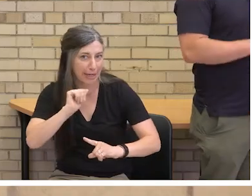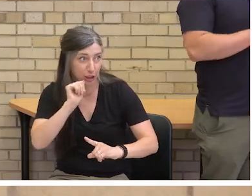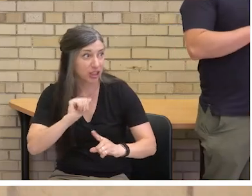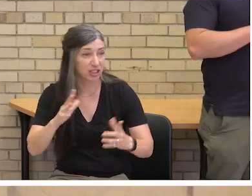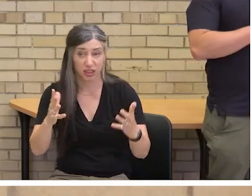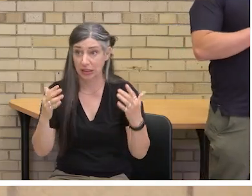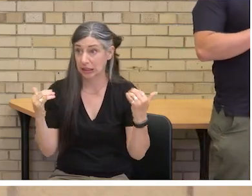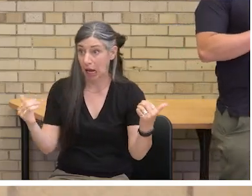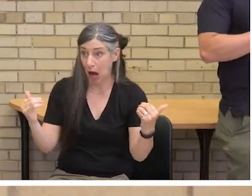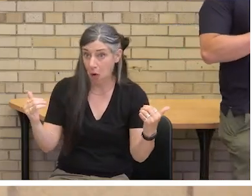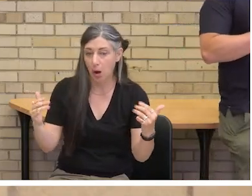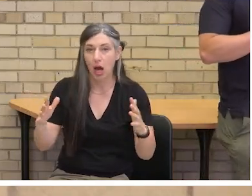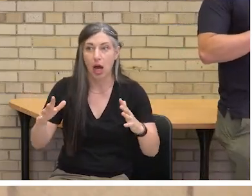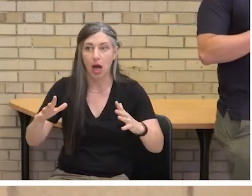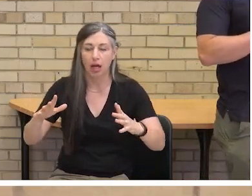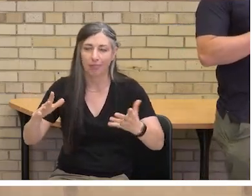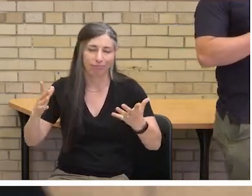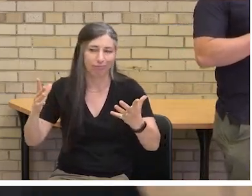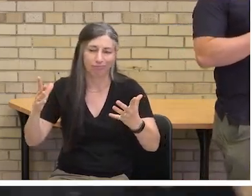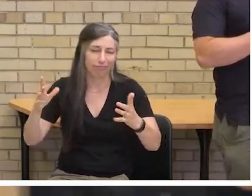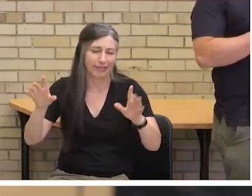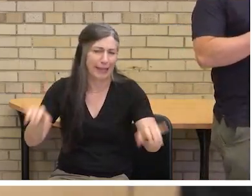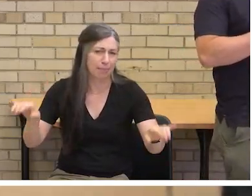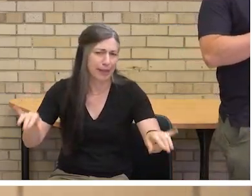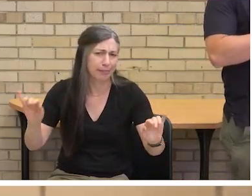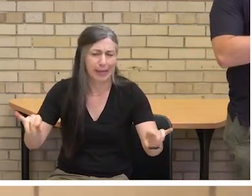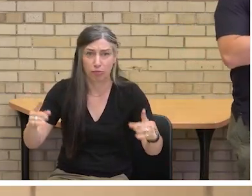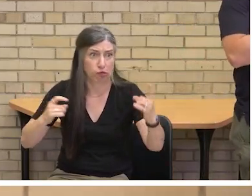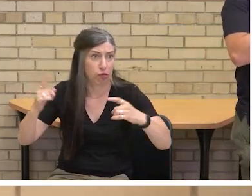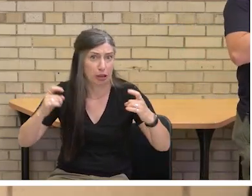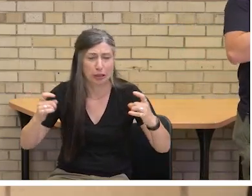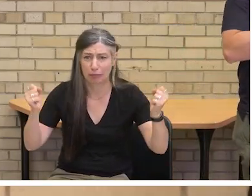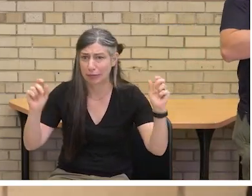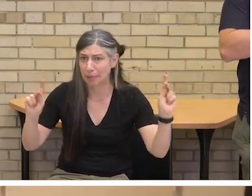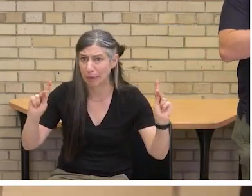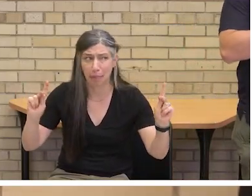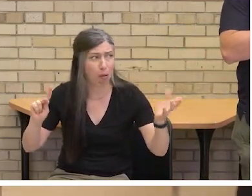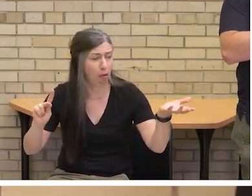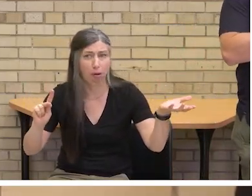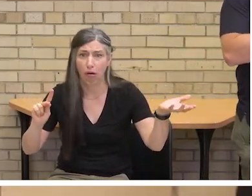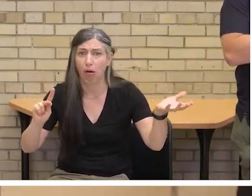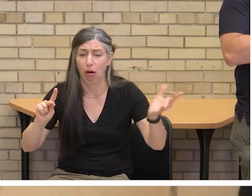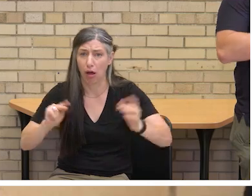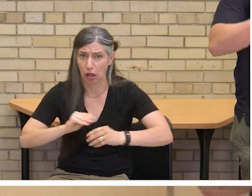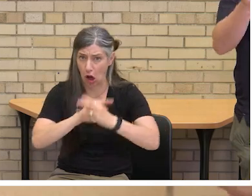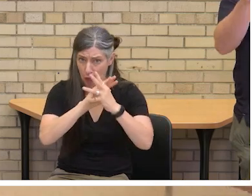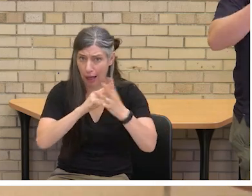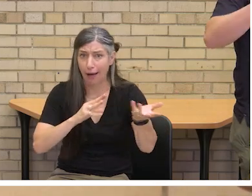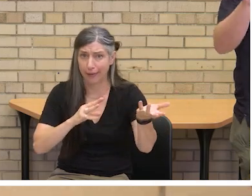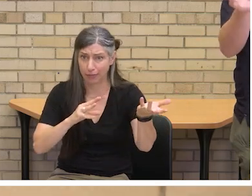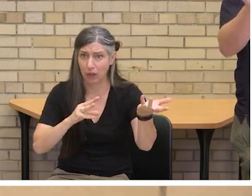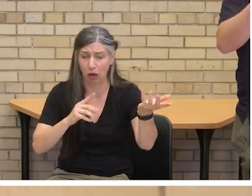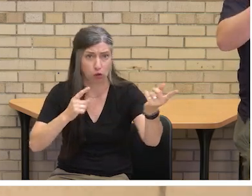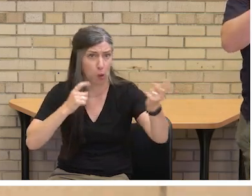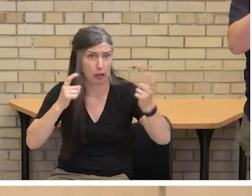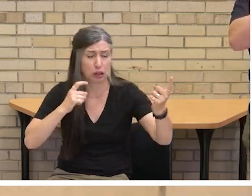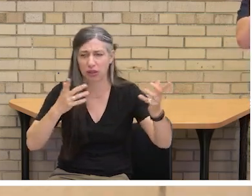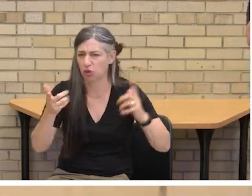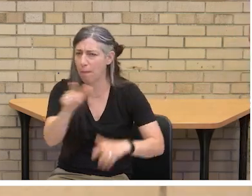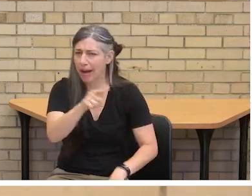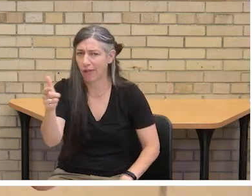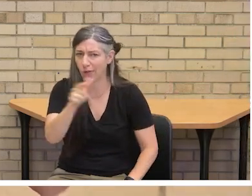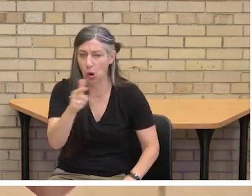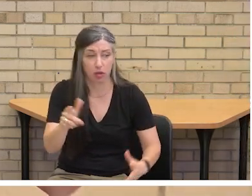So I'll kind of moderate questions. The way that we've done this, I don't know how many people we've got on Zoom, but a number of people there. So we'll just kind of alternate questions